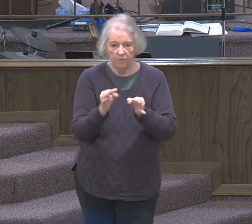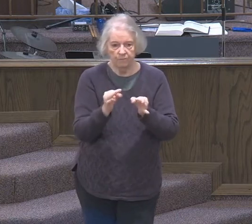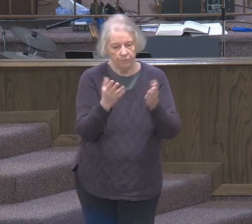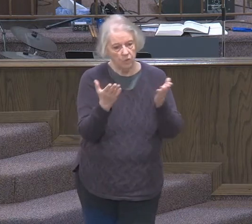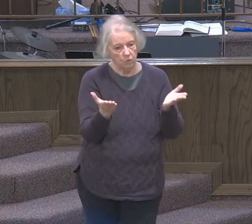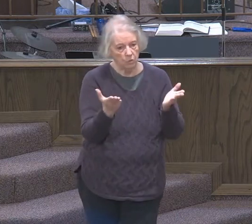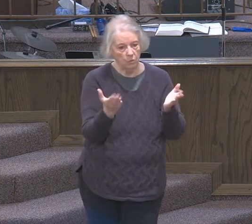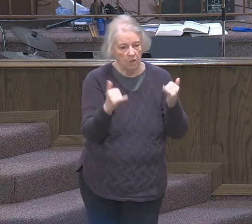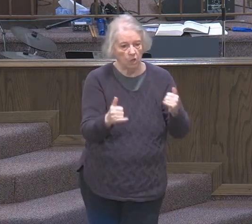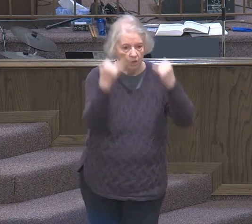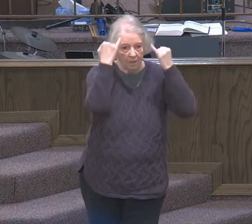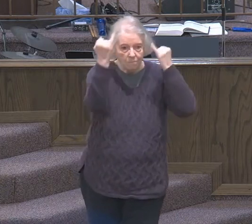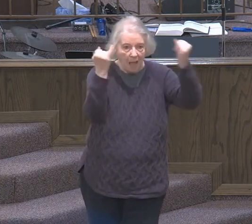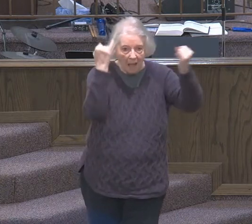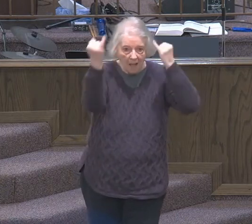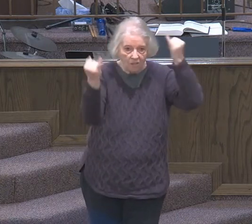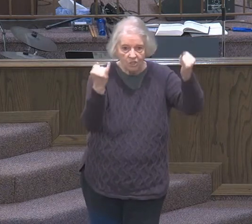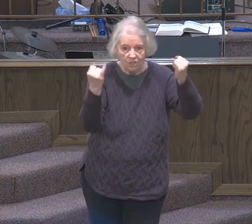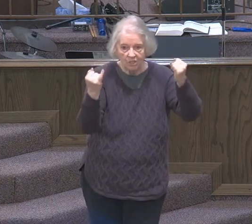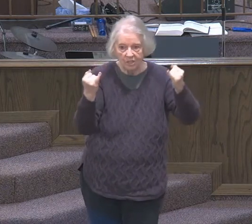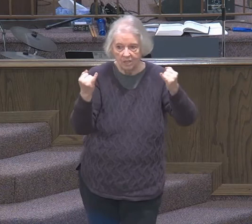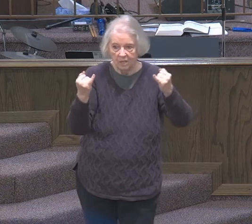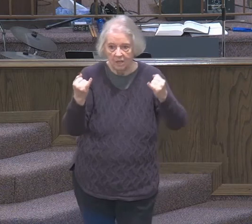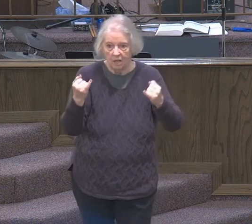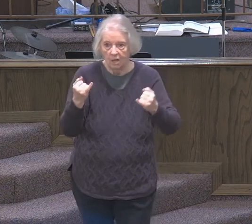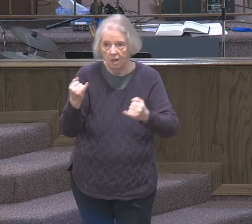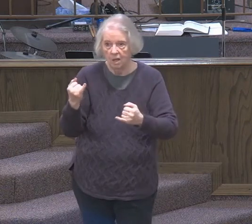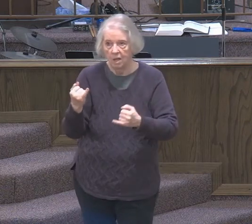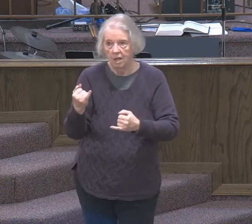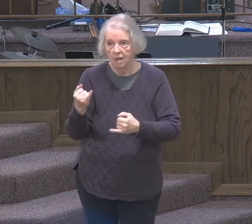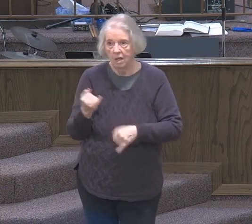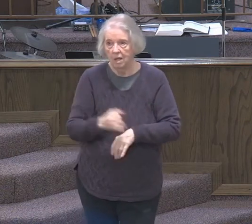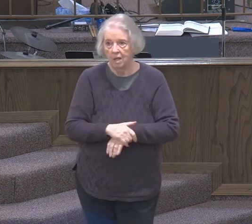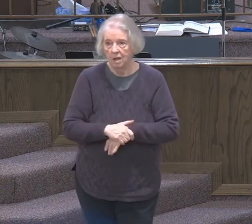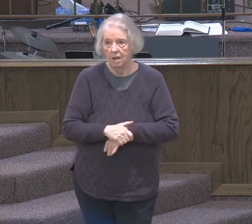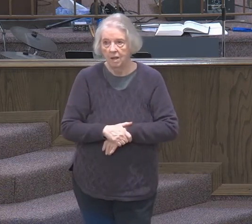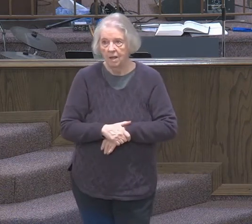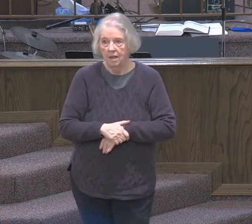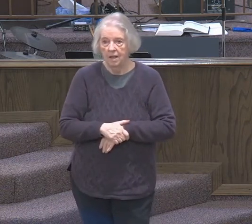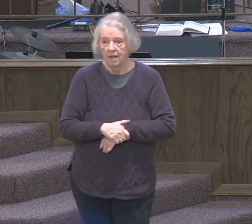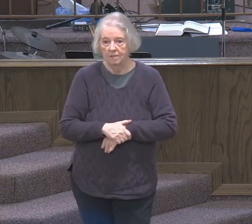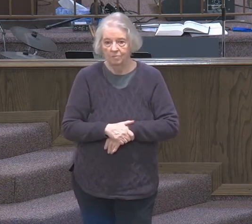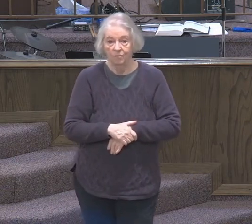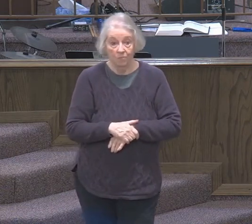if you could imagine, so Mercy Me sings this song called I Can Only Imagine, right?